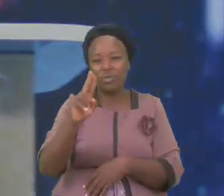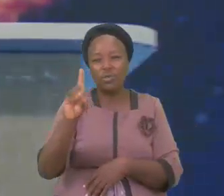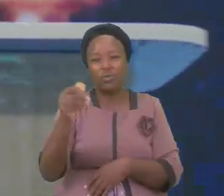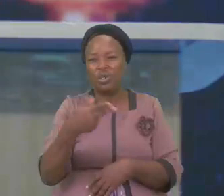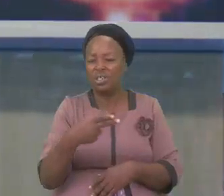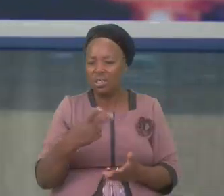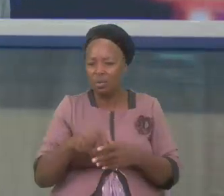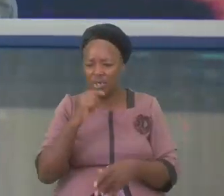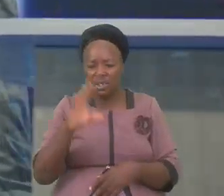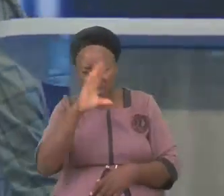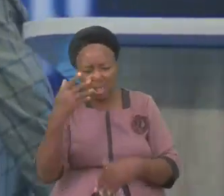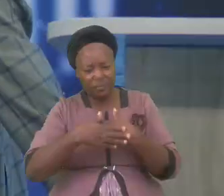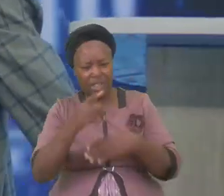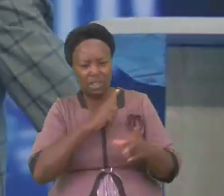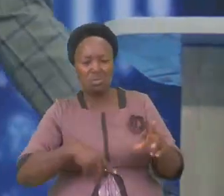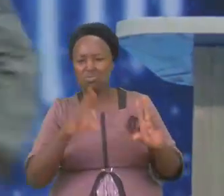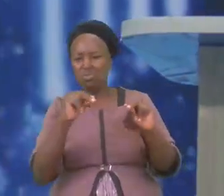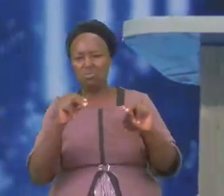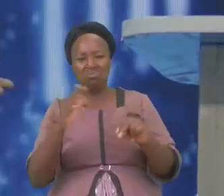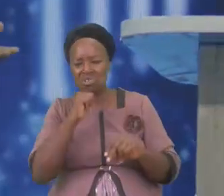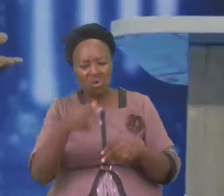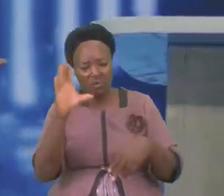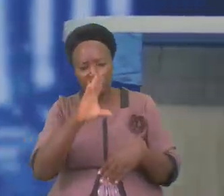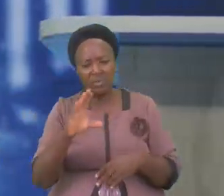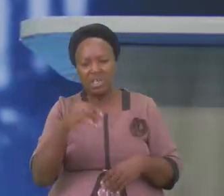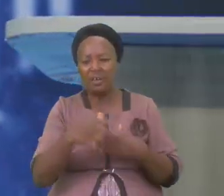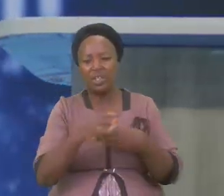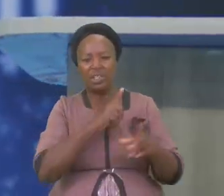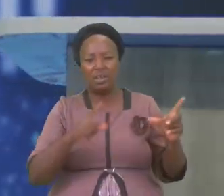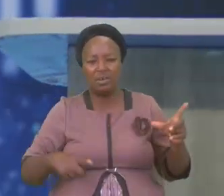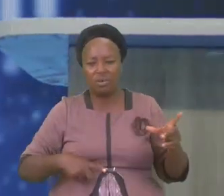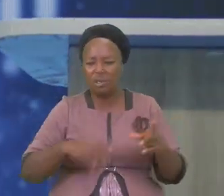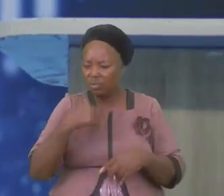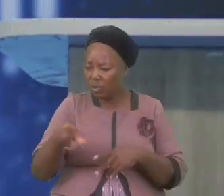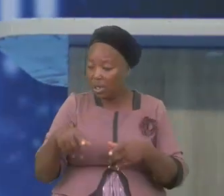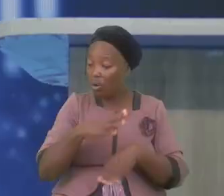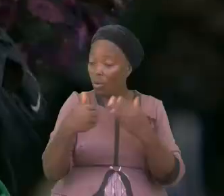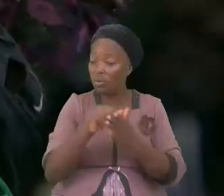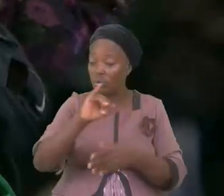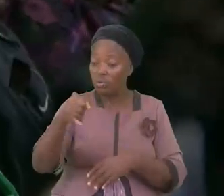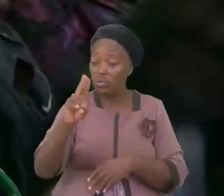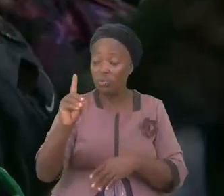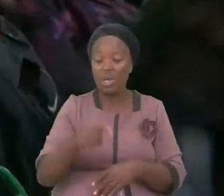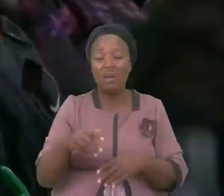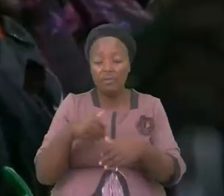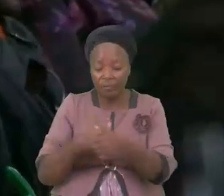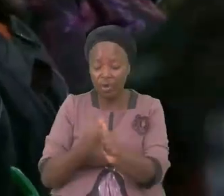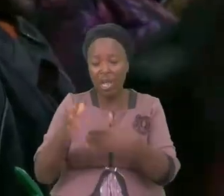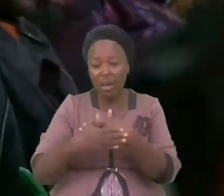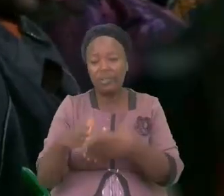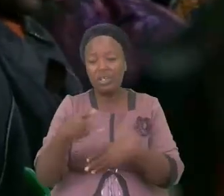of the Lord? No, they were not. Were they towing the path of righteousness, the path